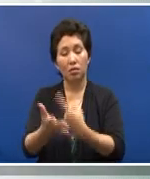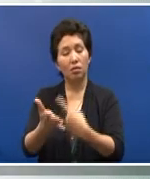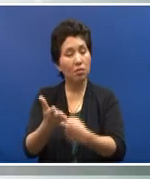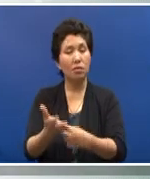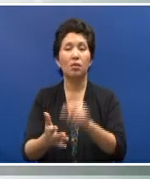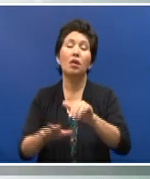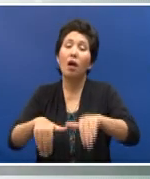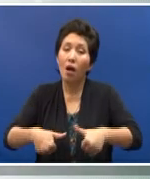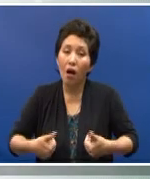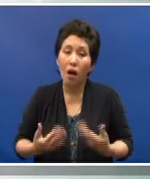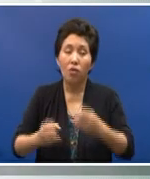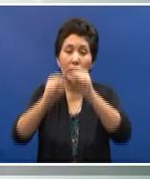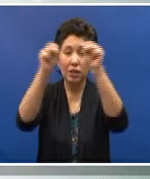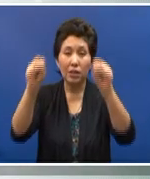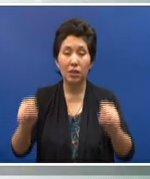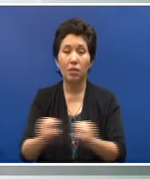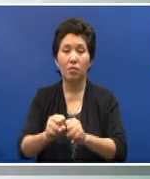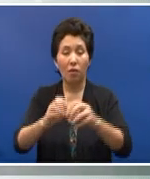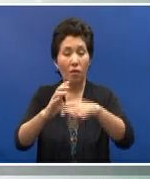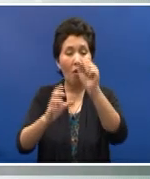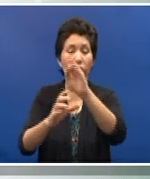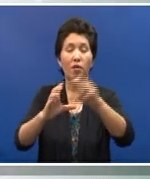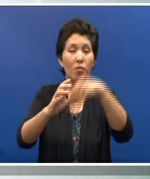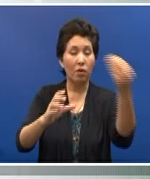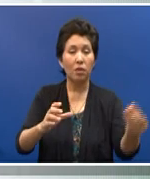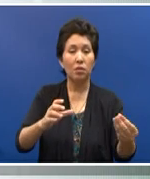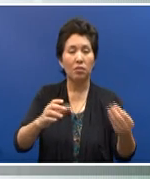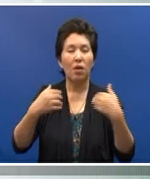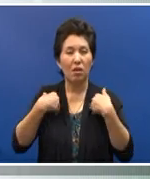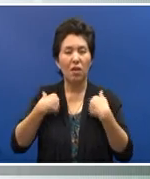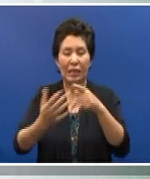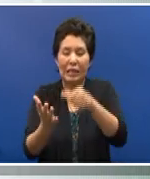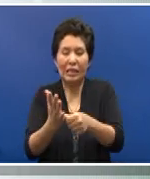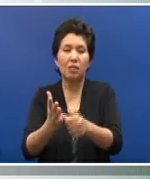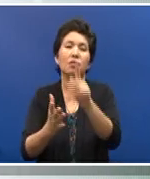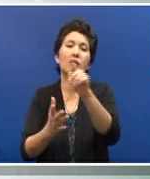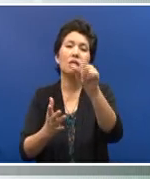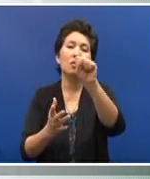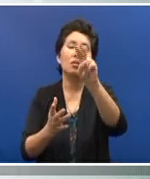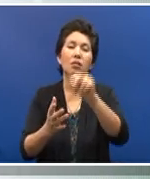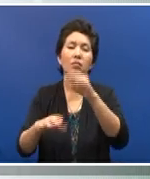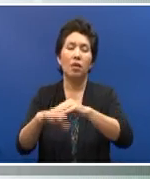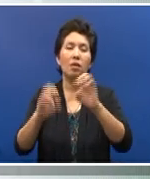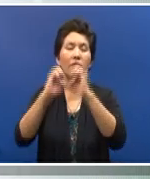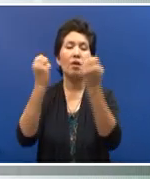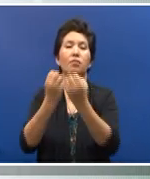further how systems of productions affected our environment.